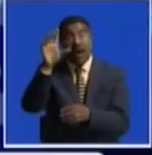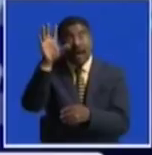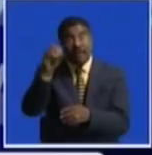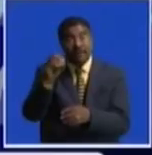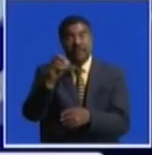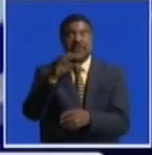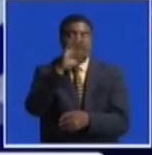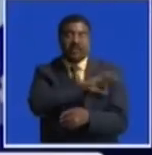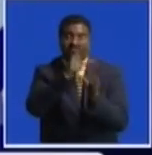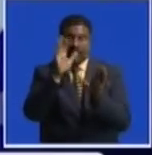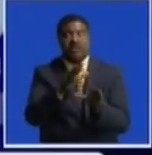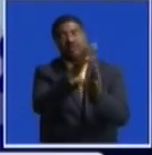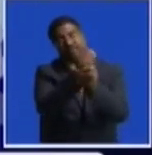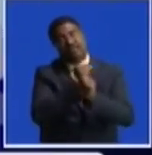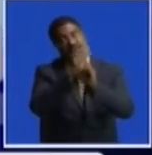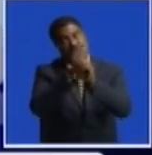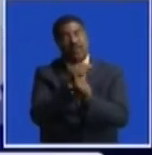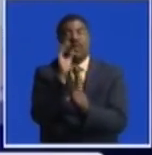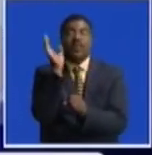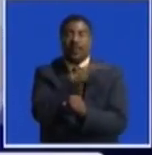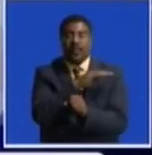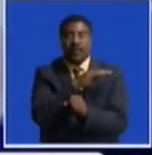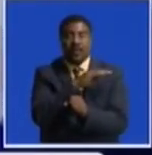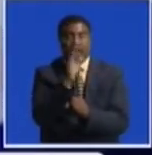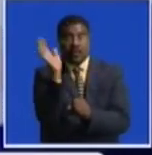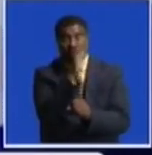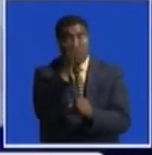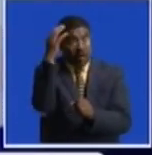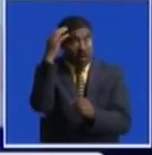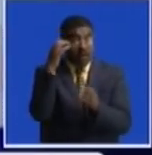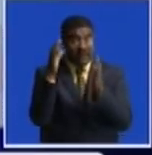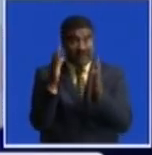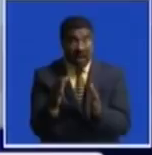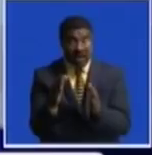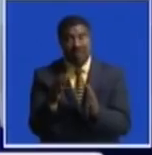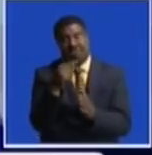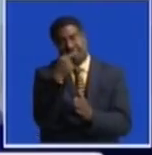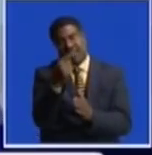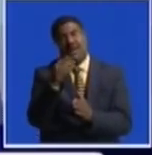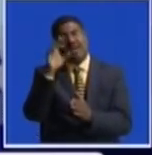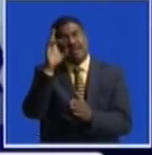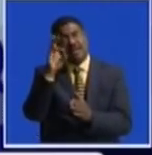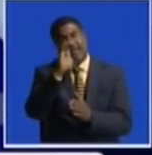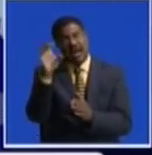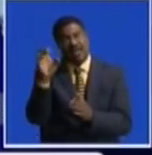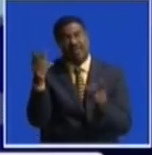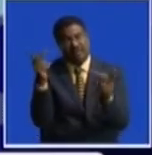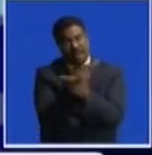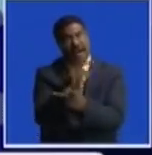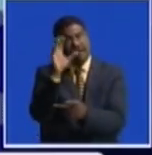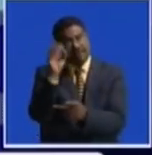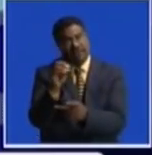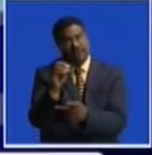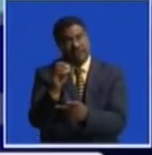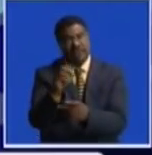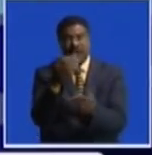the consignment. UCZ Synod Communications Officer Reverend Dennis Kazwe says 700 by 50 kilogram bags of